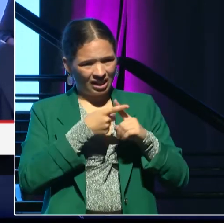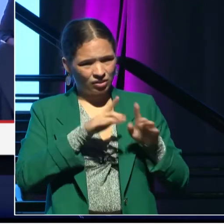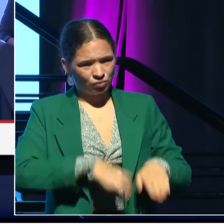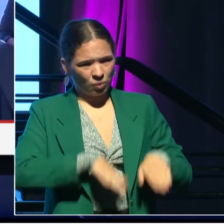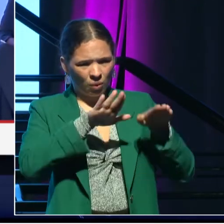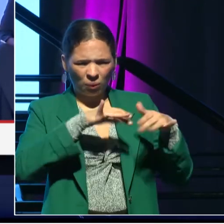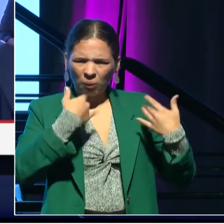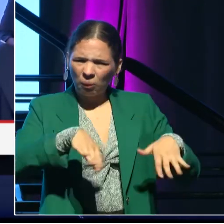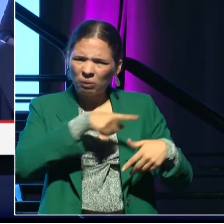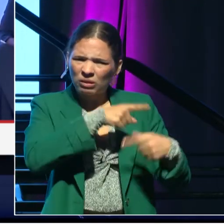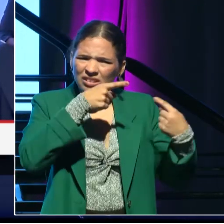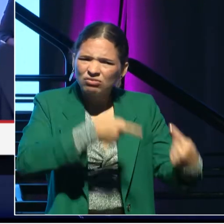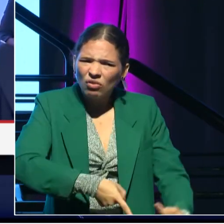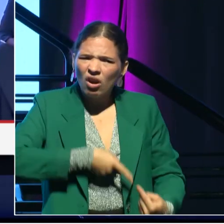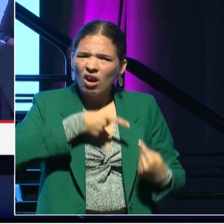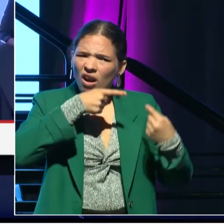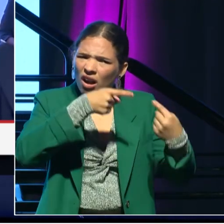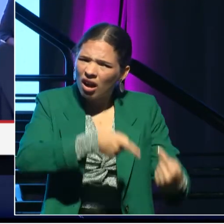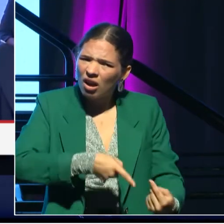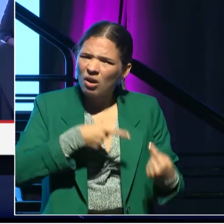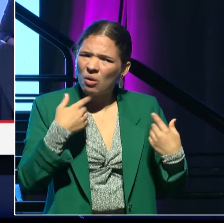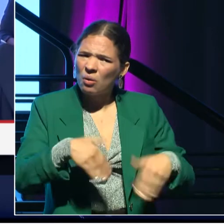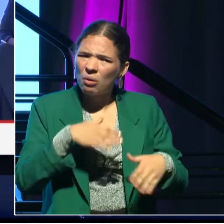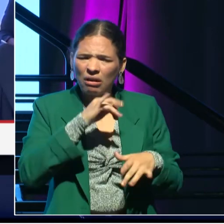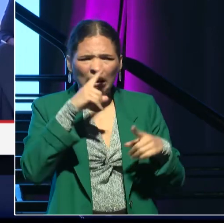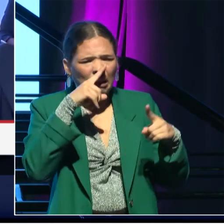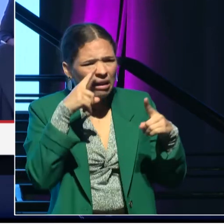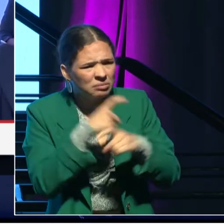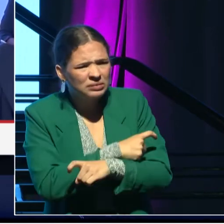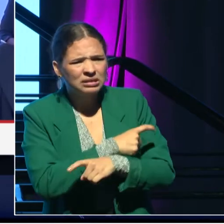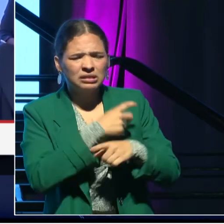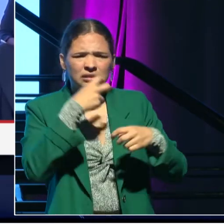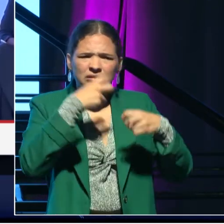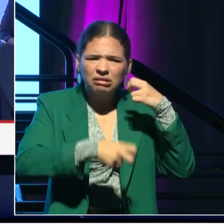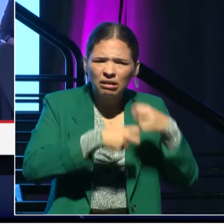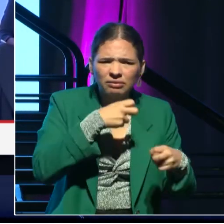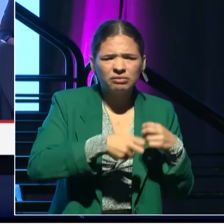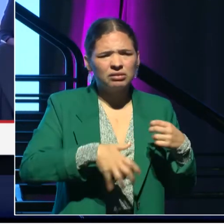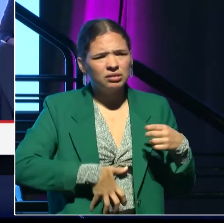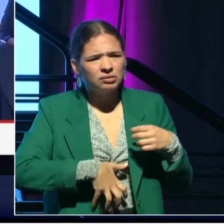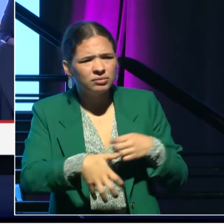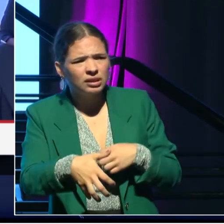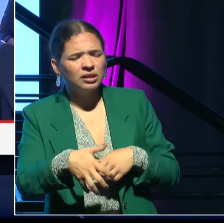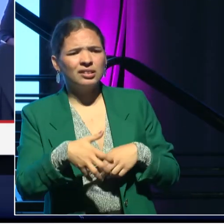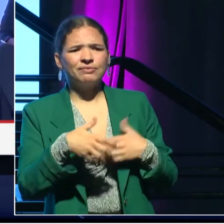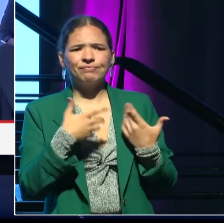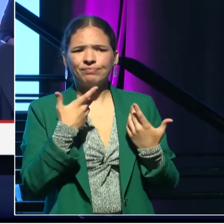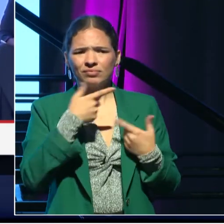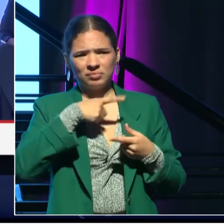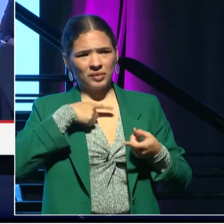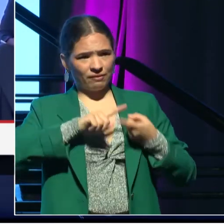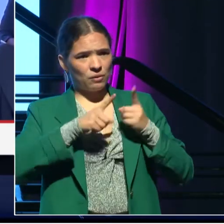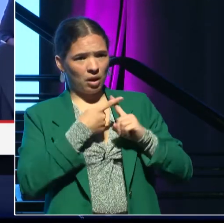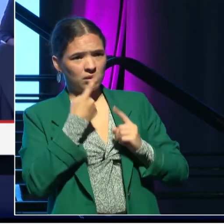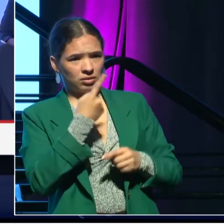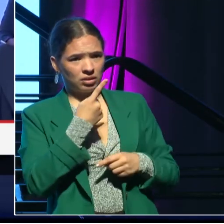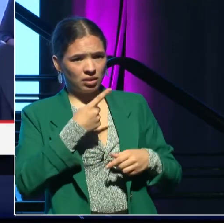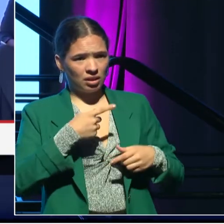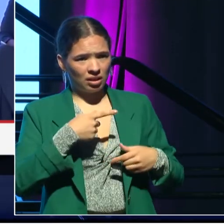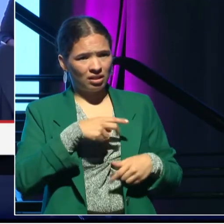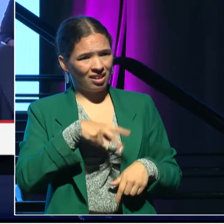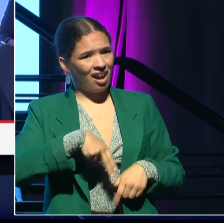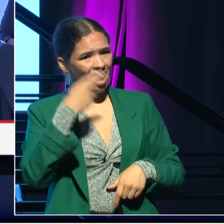struggling and they're having complications in their pregnancy. One of my girlfriends, she had a placental abruption, a very high-risk complication of